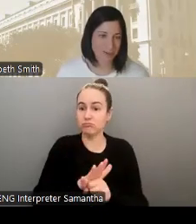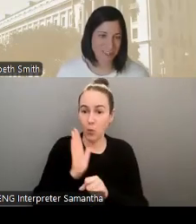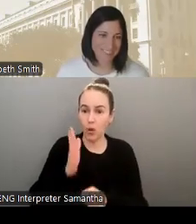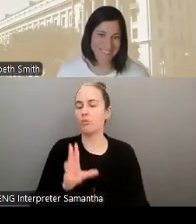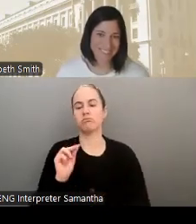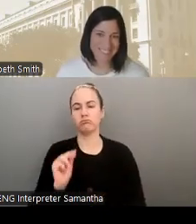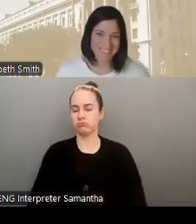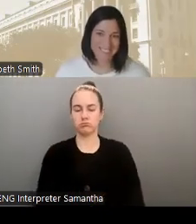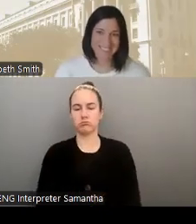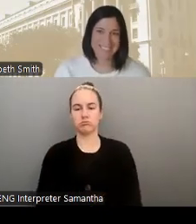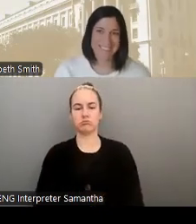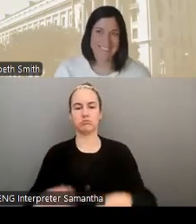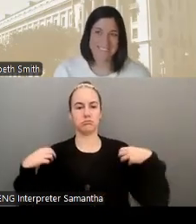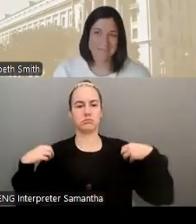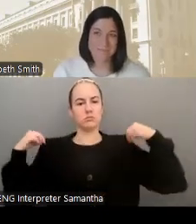audit everybody.